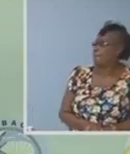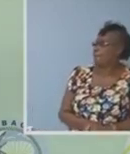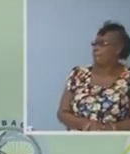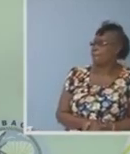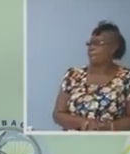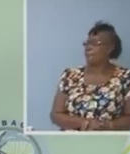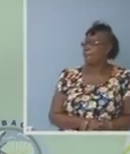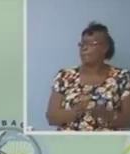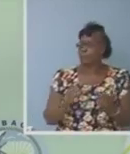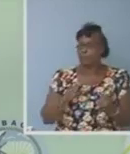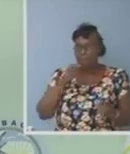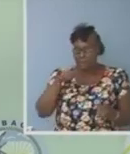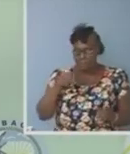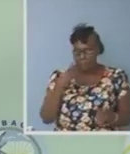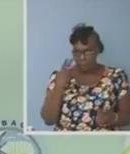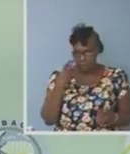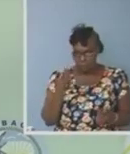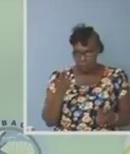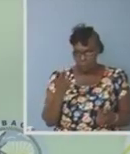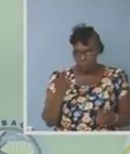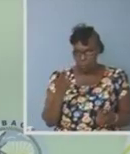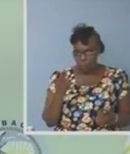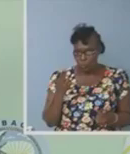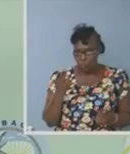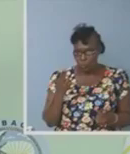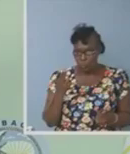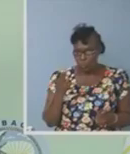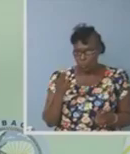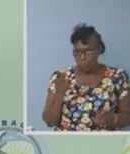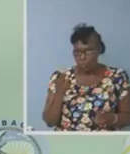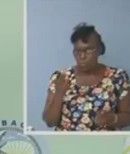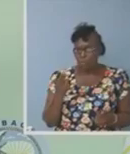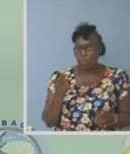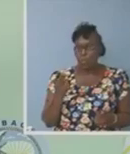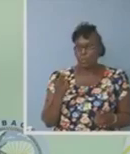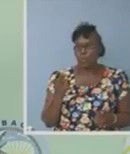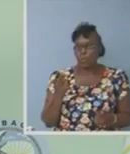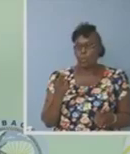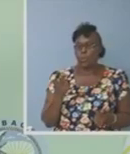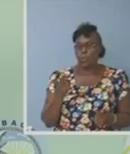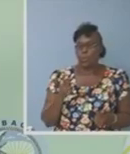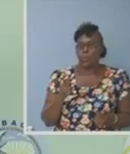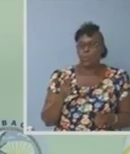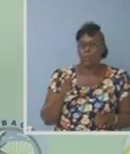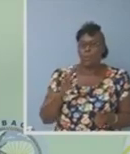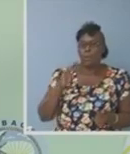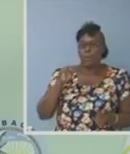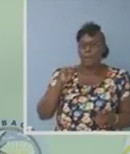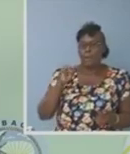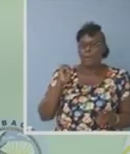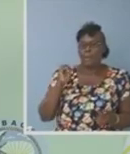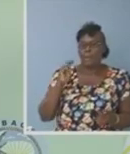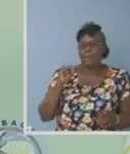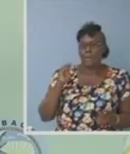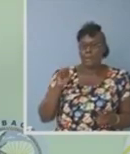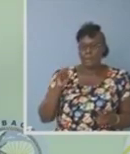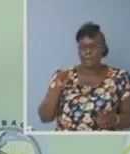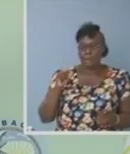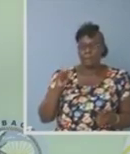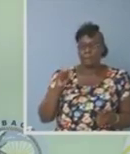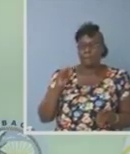highlight the fact that the two major chambers in Trinidad, the Trinidad and Tobago